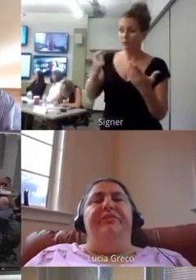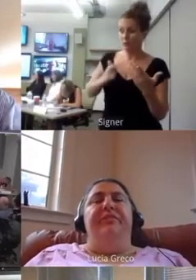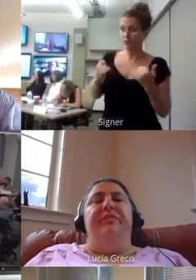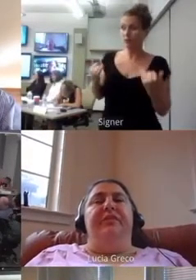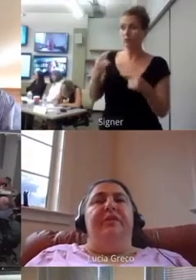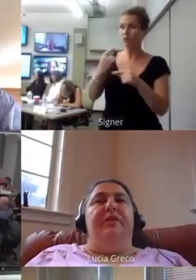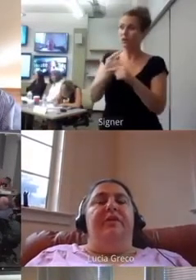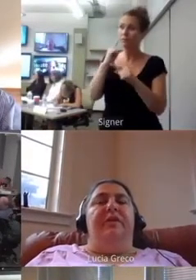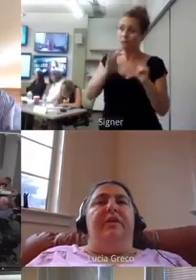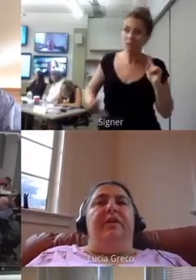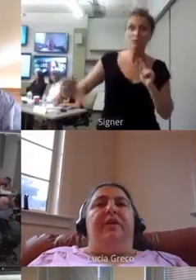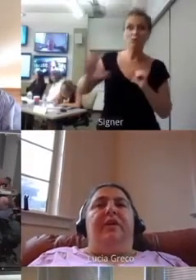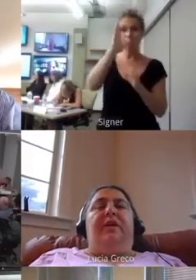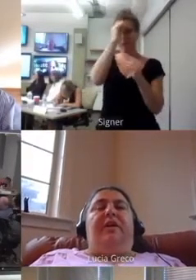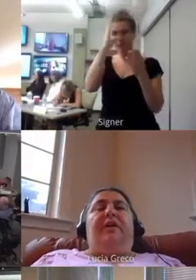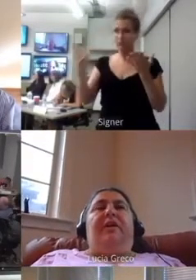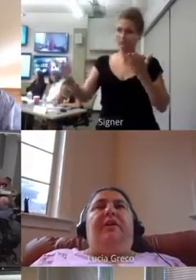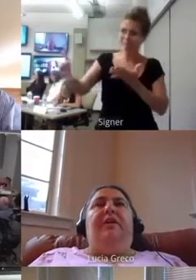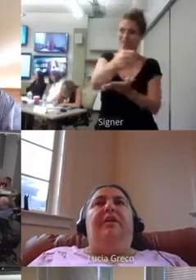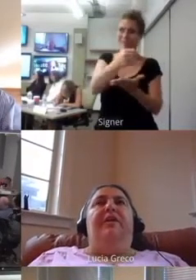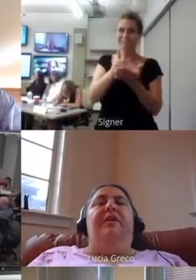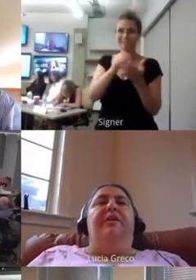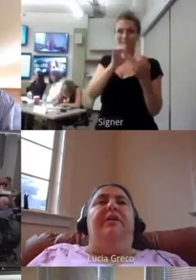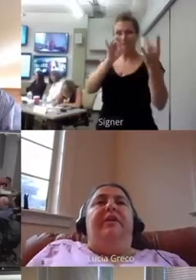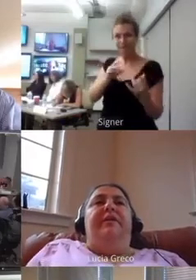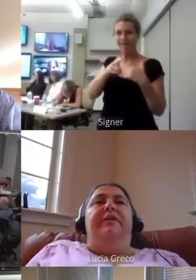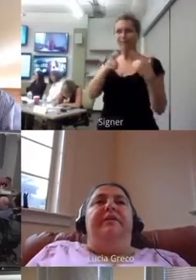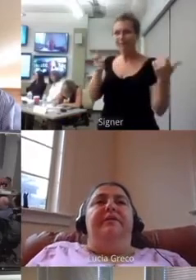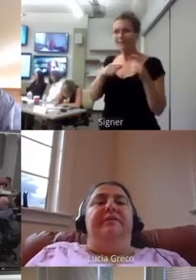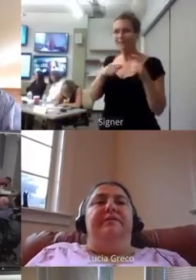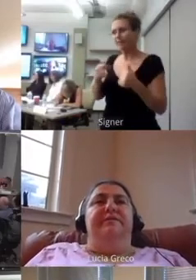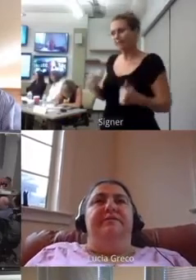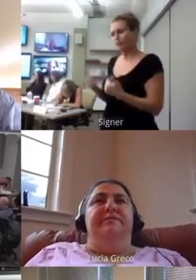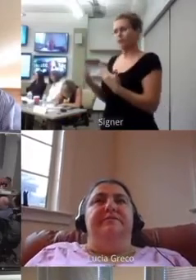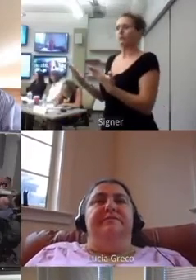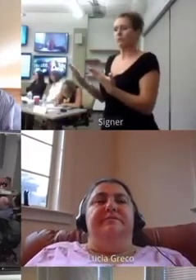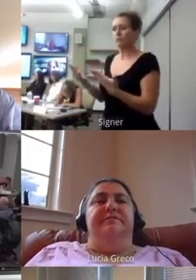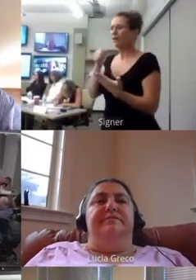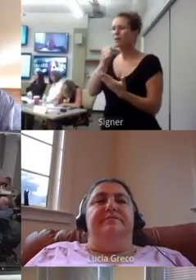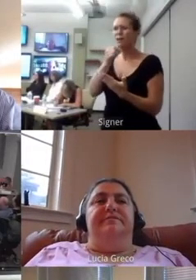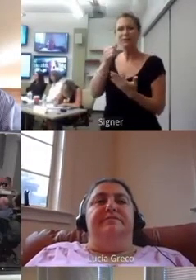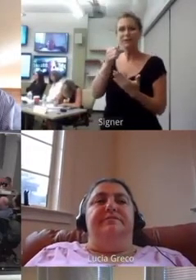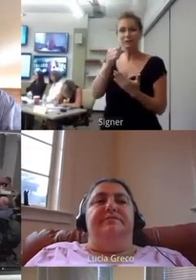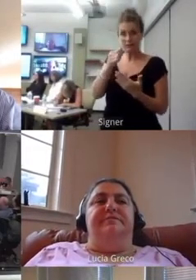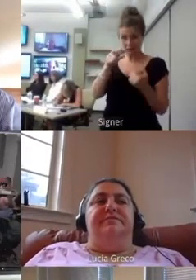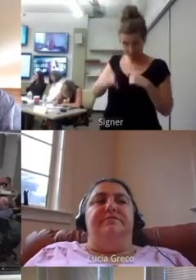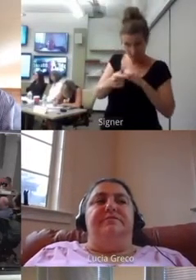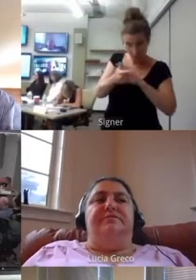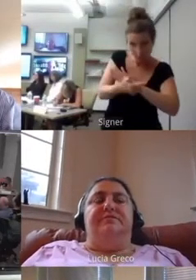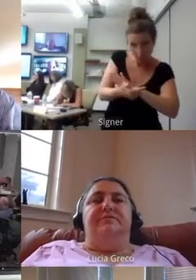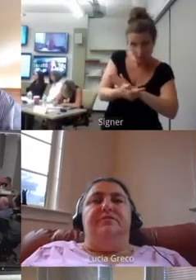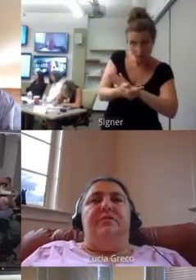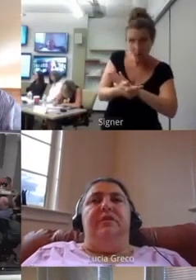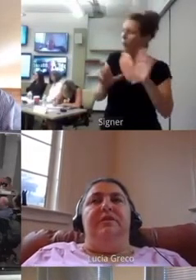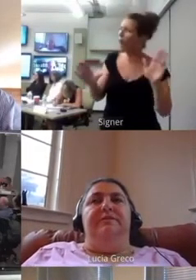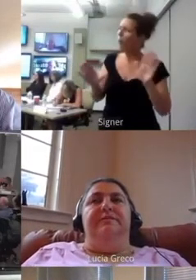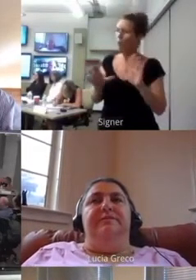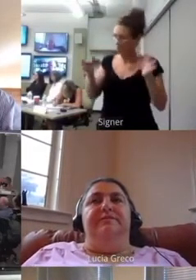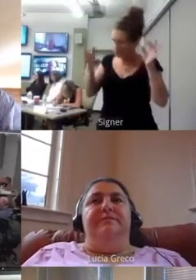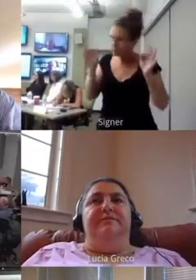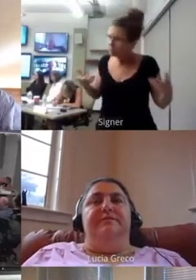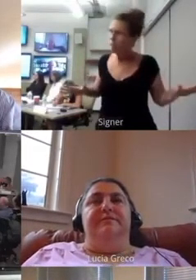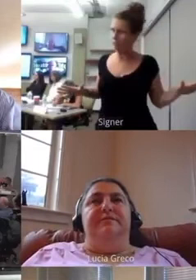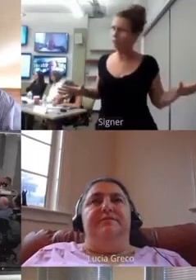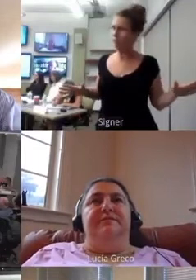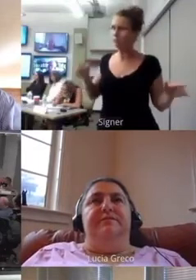want to tackle not the question of why we need a law or whether it's a good idea. The federal government's already convinced of that. We